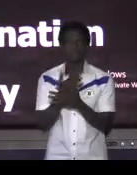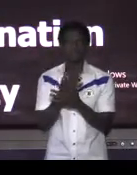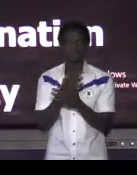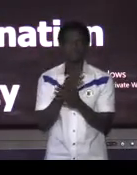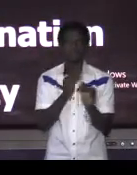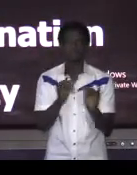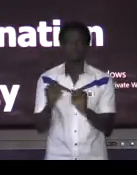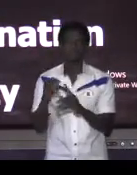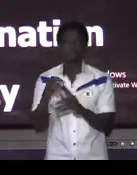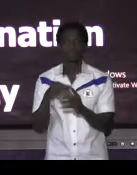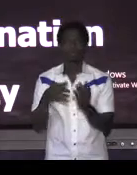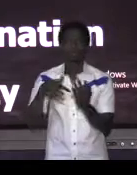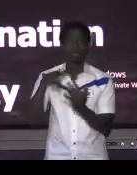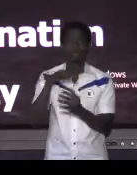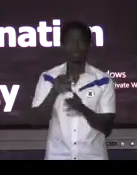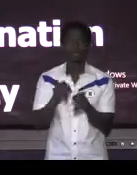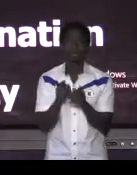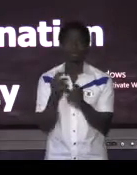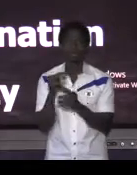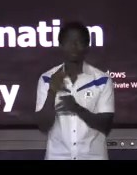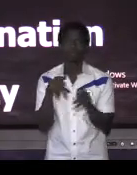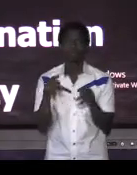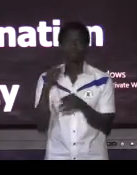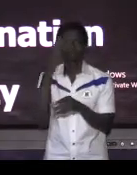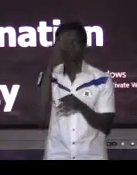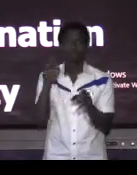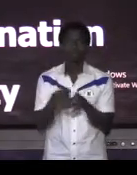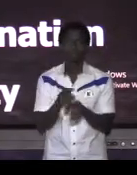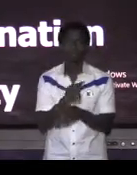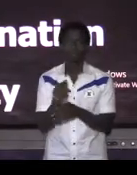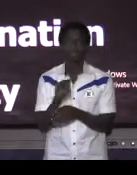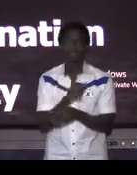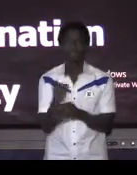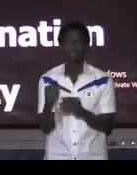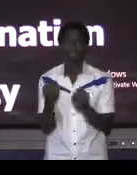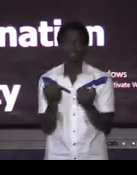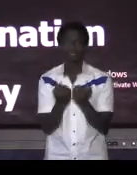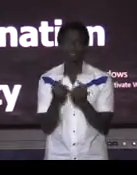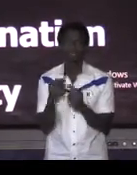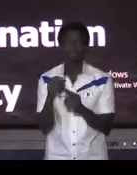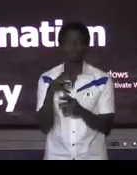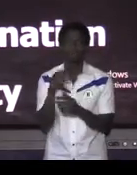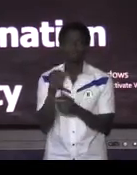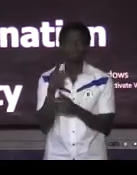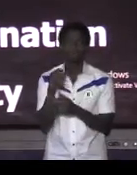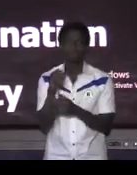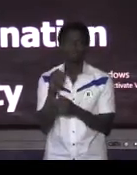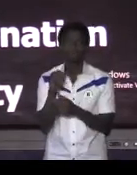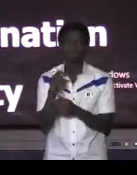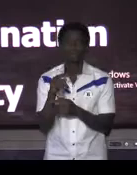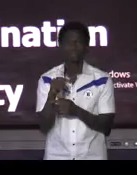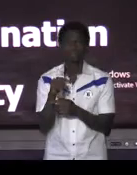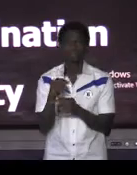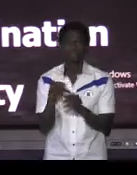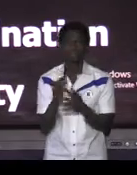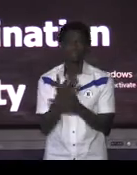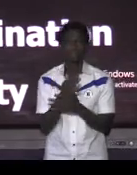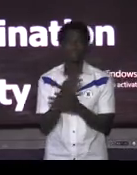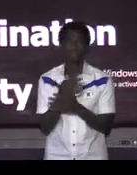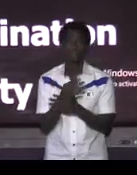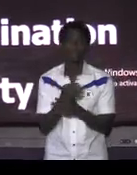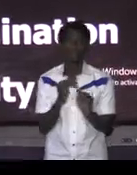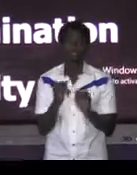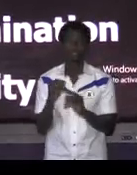among groups of people is known as dash. A quarrel, contest, or disagreement between